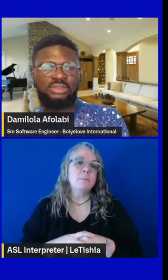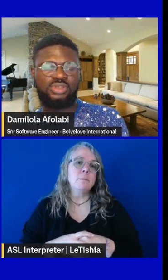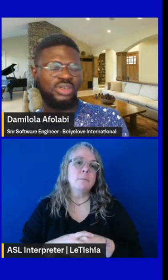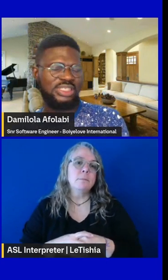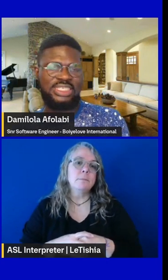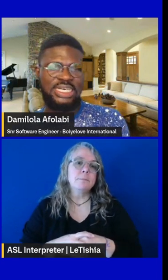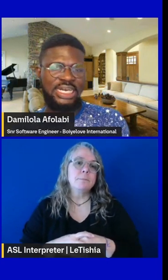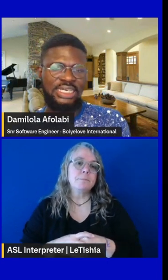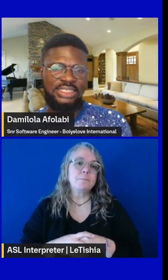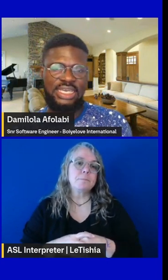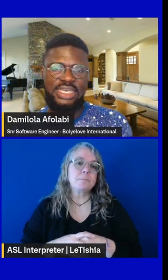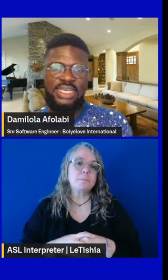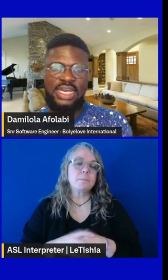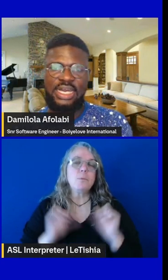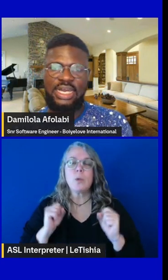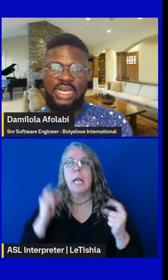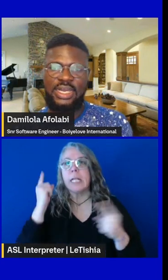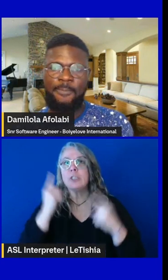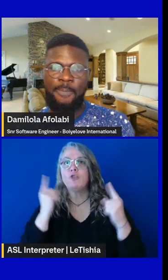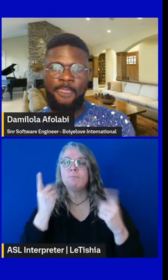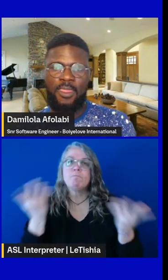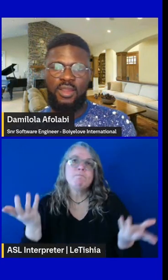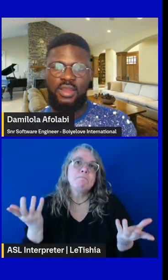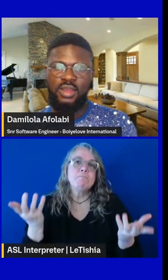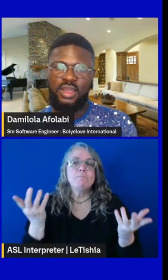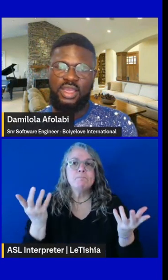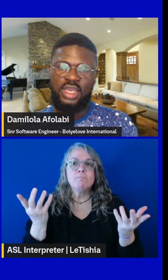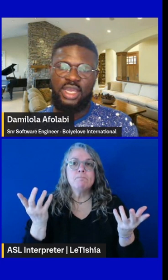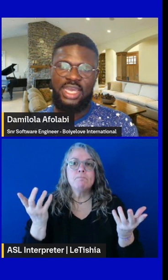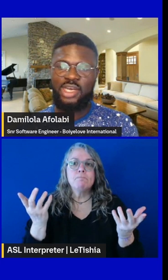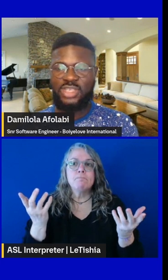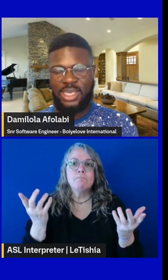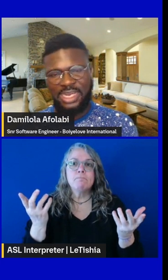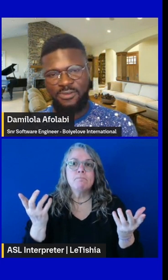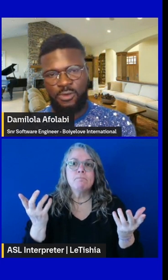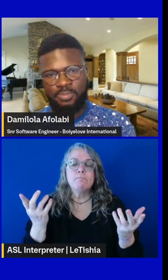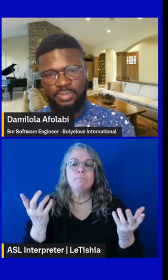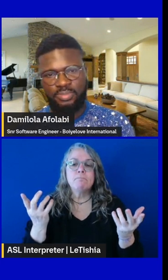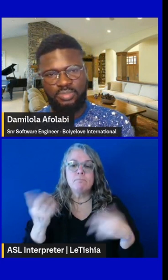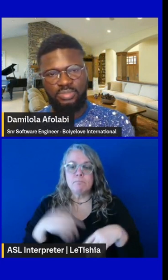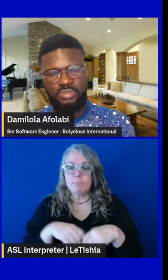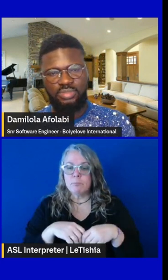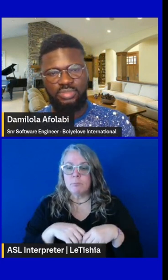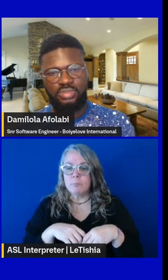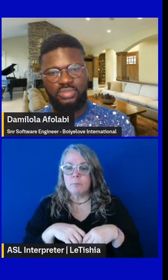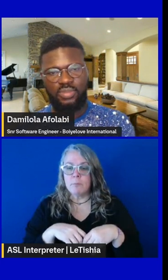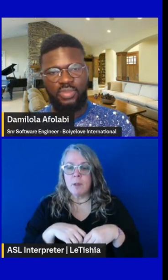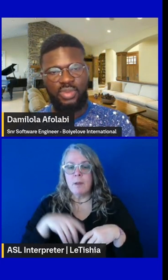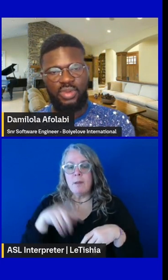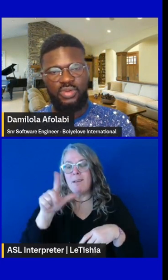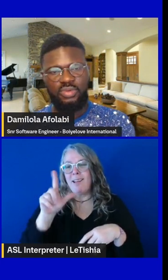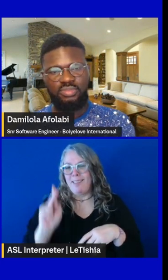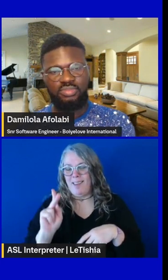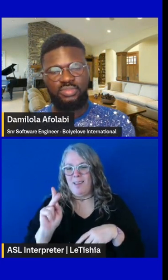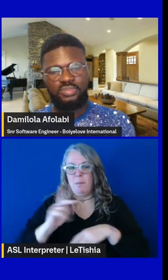You can consider, say, an healthcare platform.